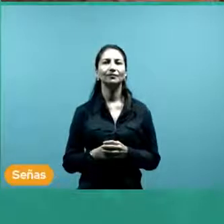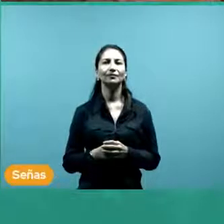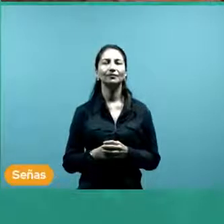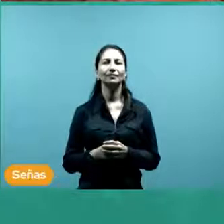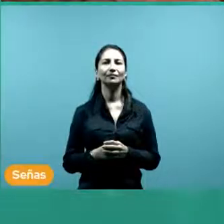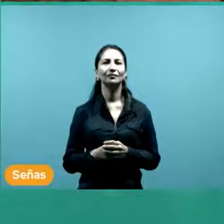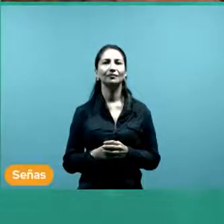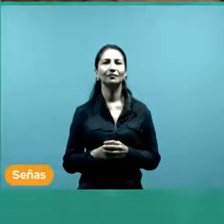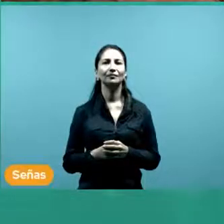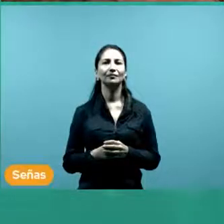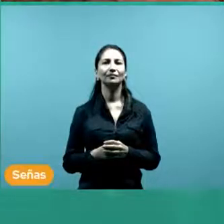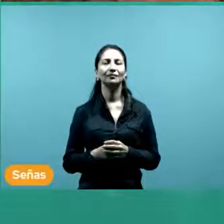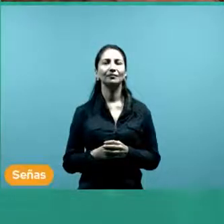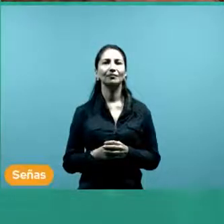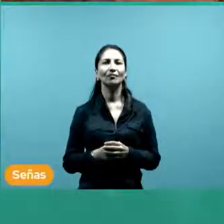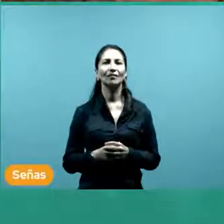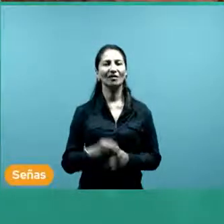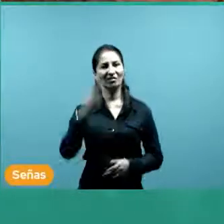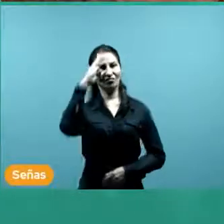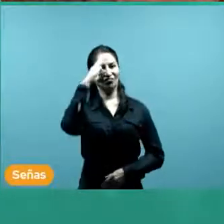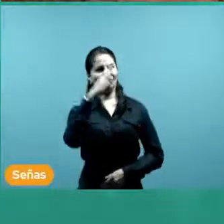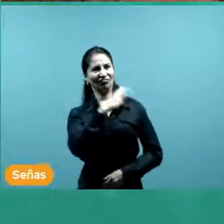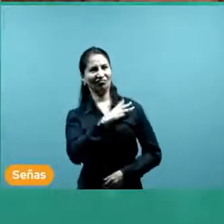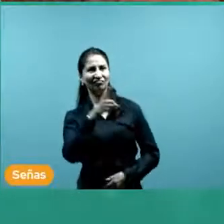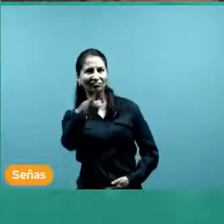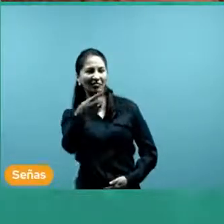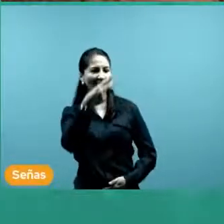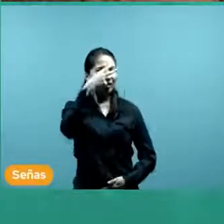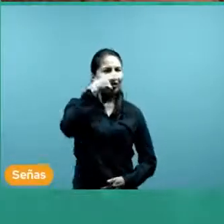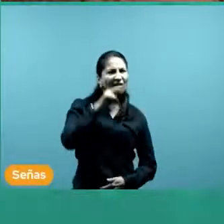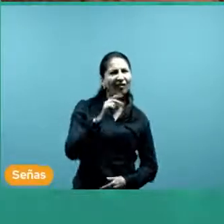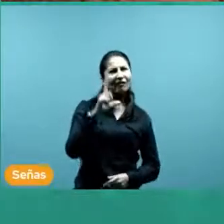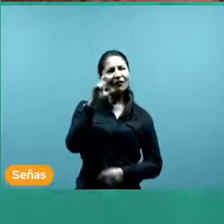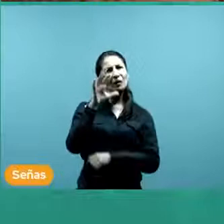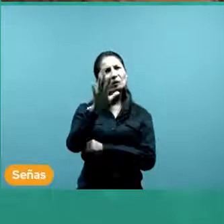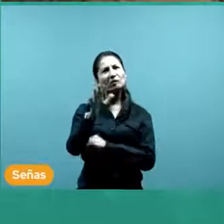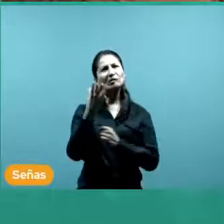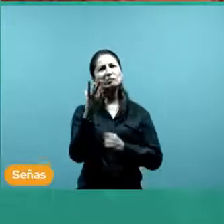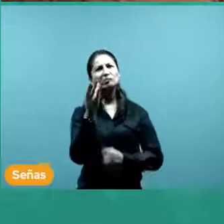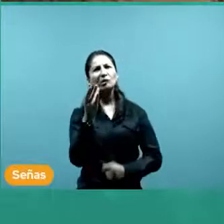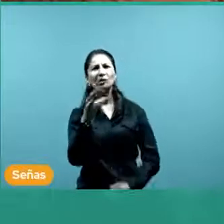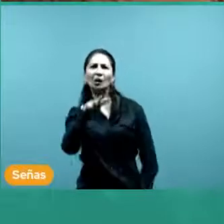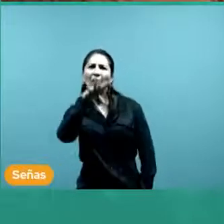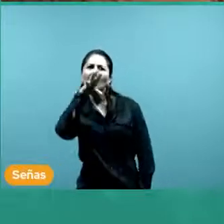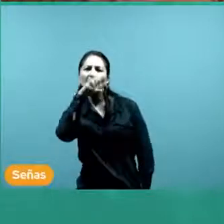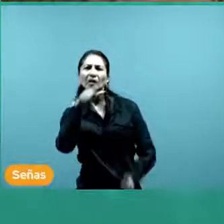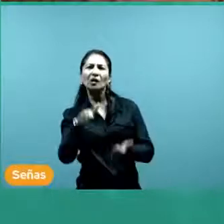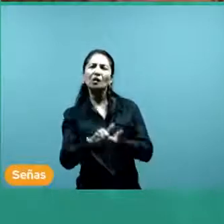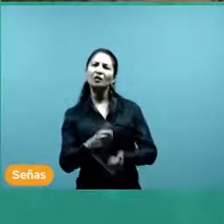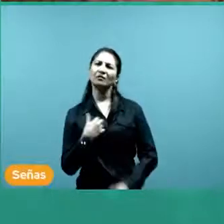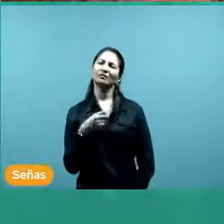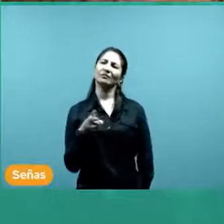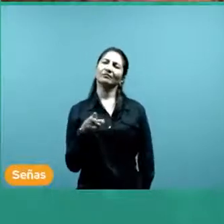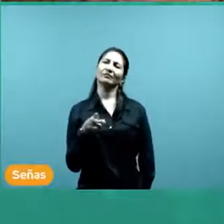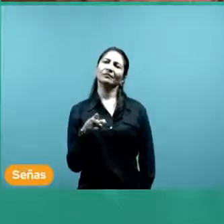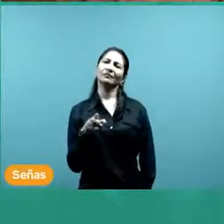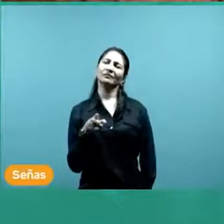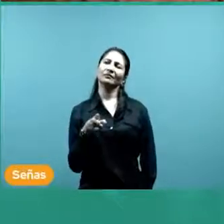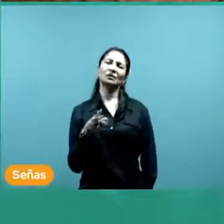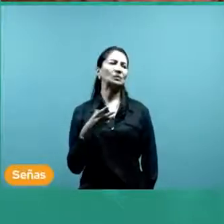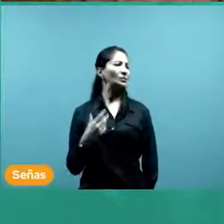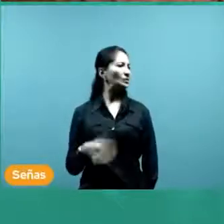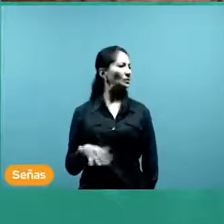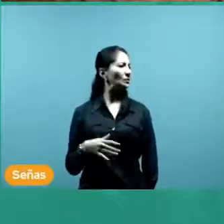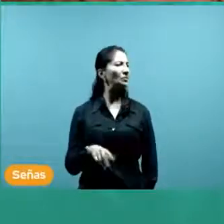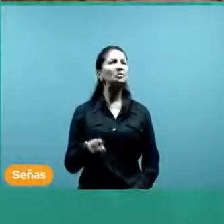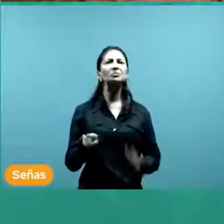So they were parents, they were mothers, entonces, they were husbands. Padres, madres, and at the same esposos, time, they believed in this horrible ideology. Creían